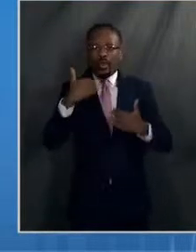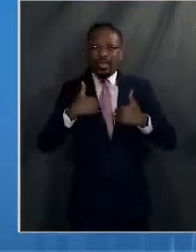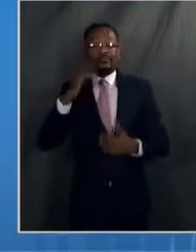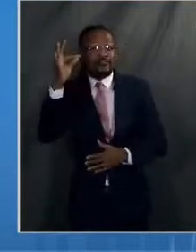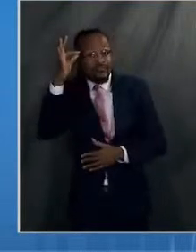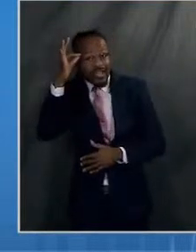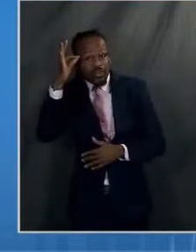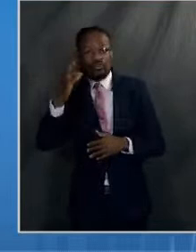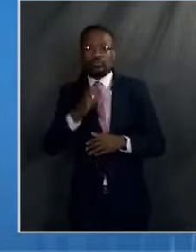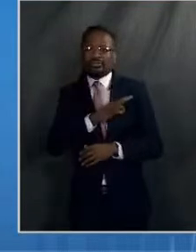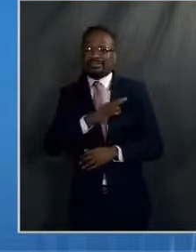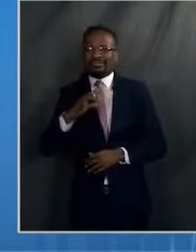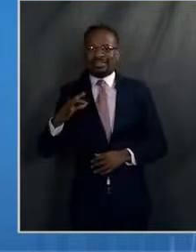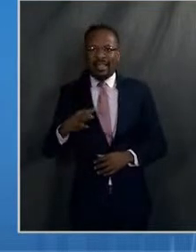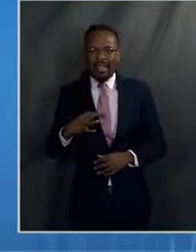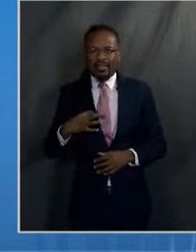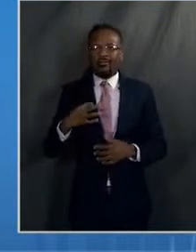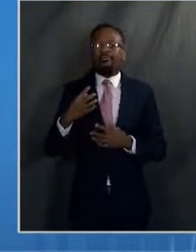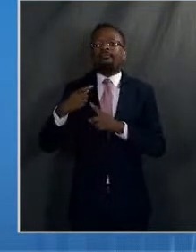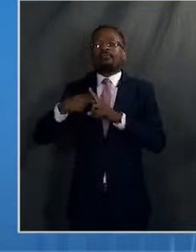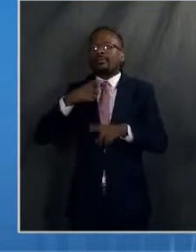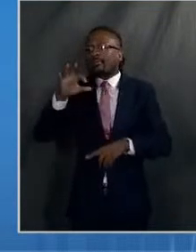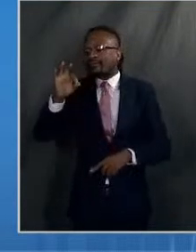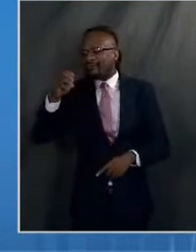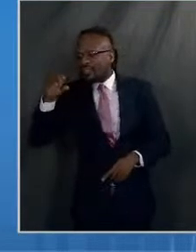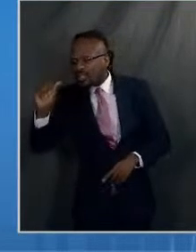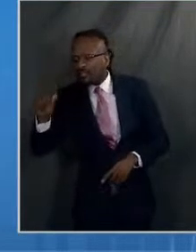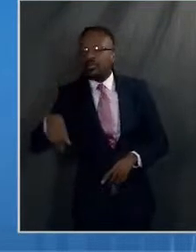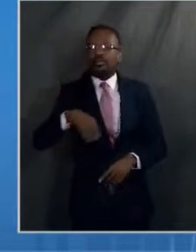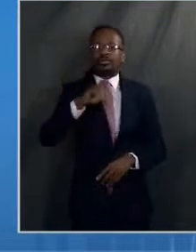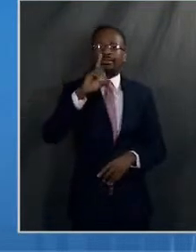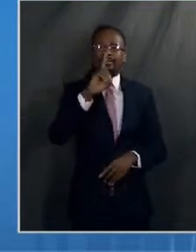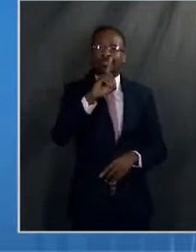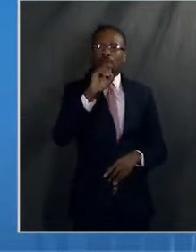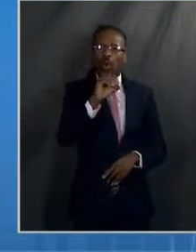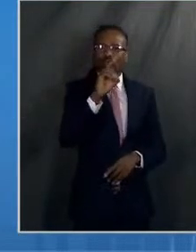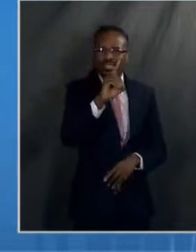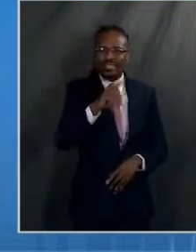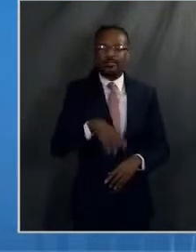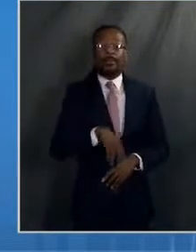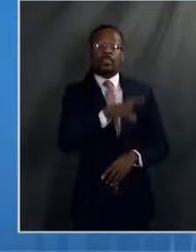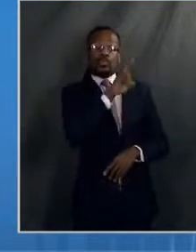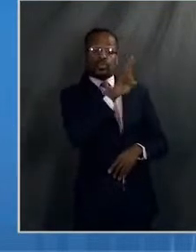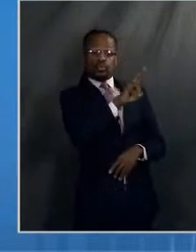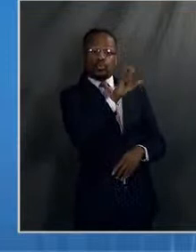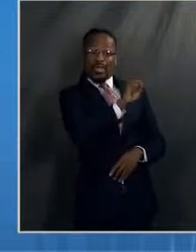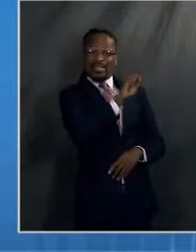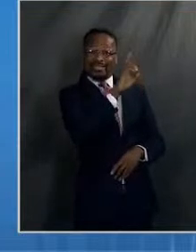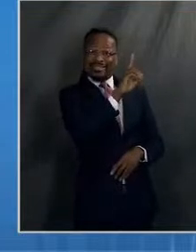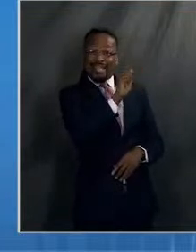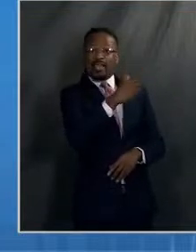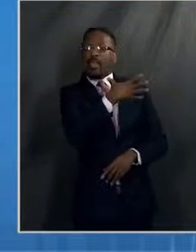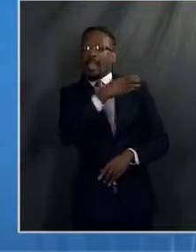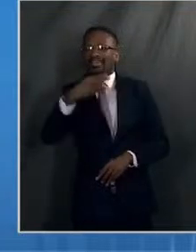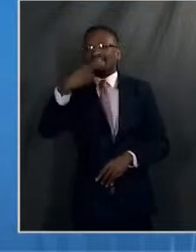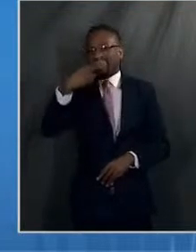workforce from agencies such as FEMA, DOD, U.S. Department of Agriculture, and